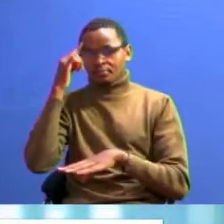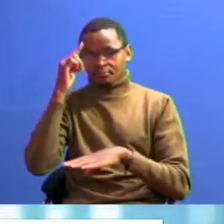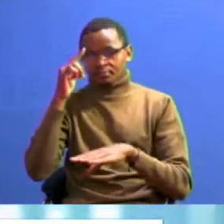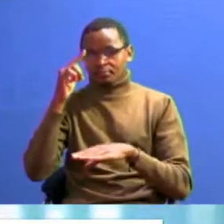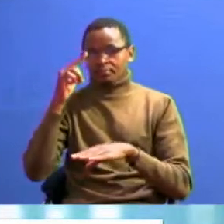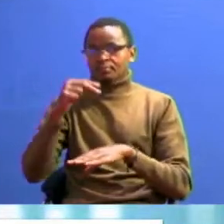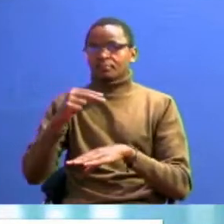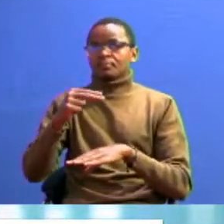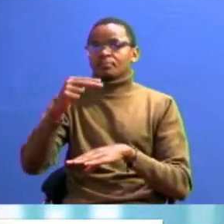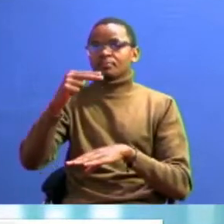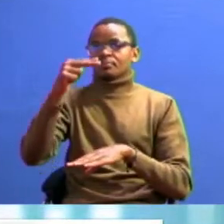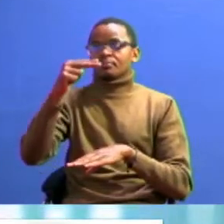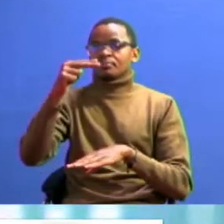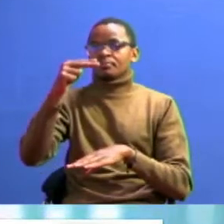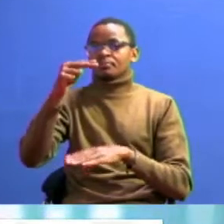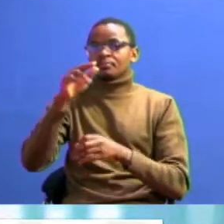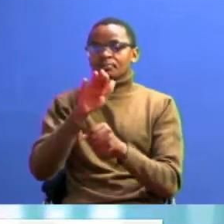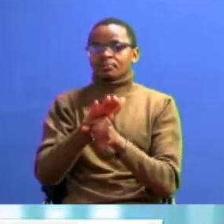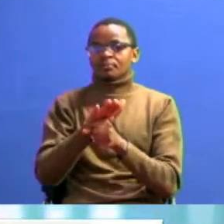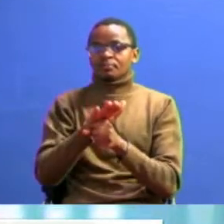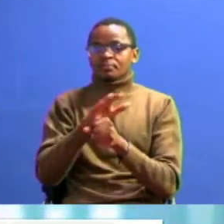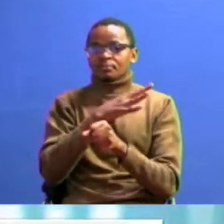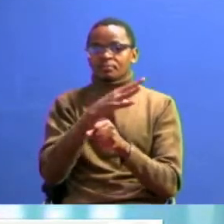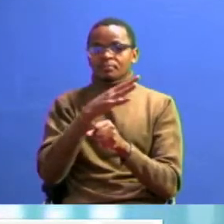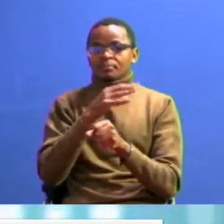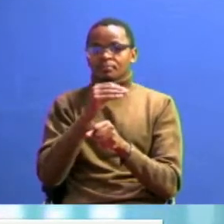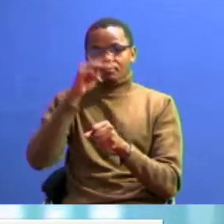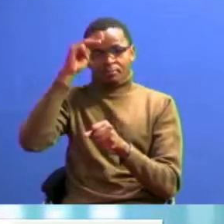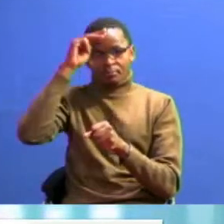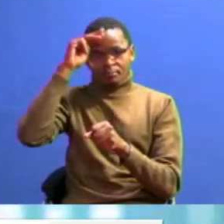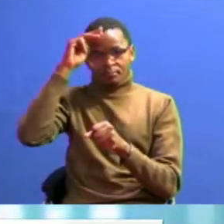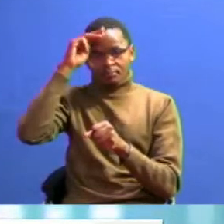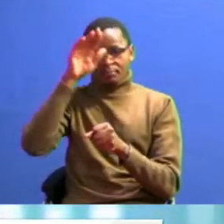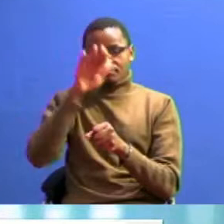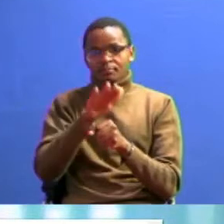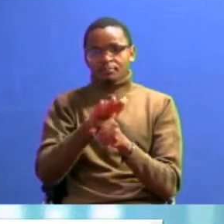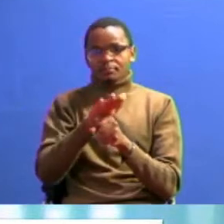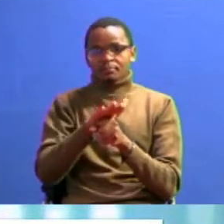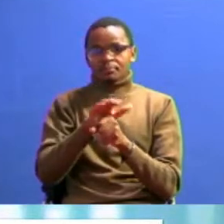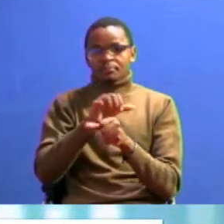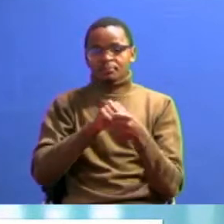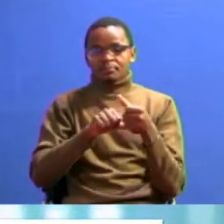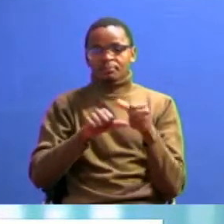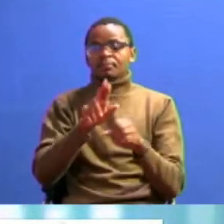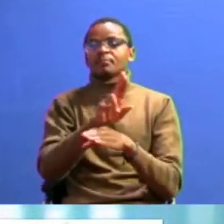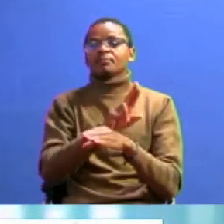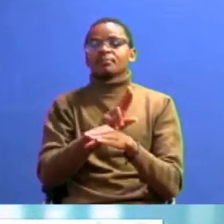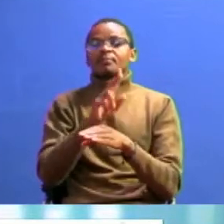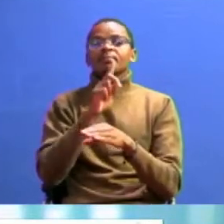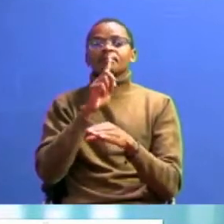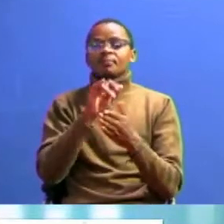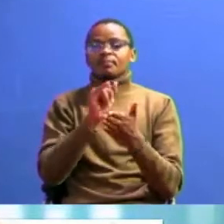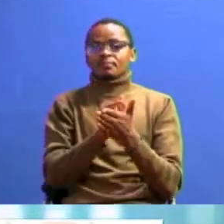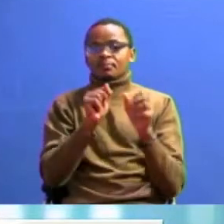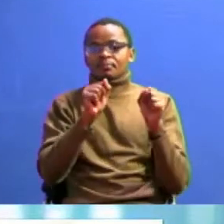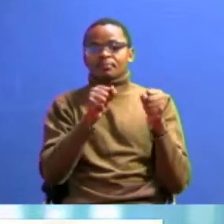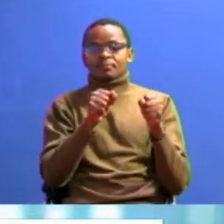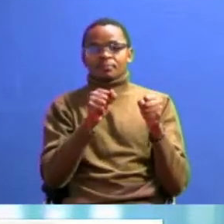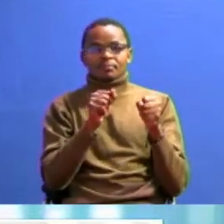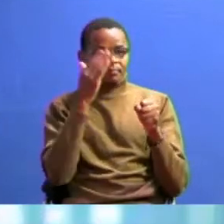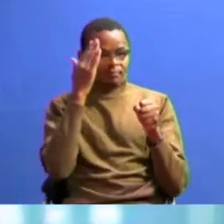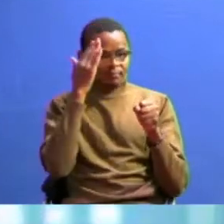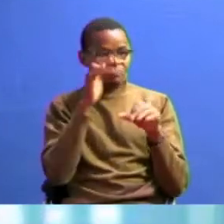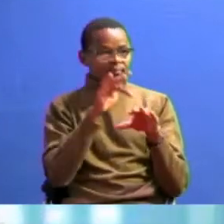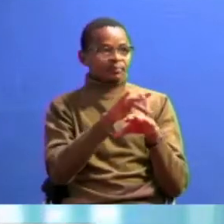hypertension. So we want to see more screening around mental health, more screening around substance abuse, so that we can detect